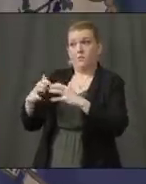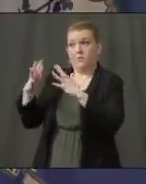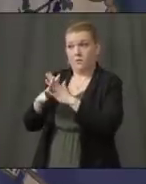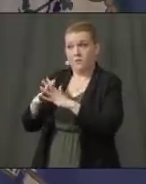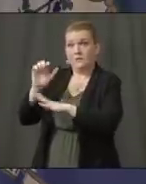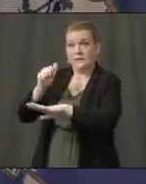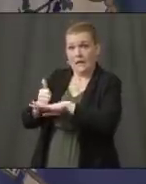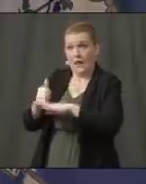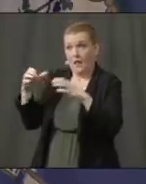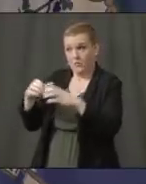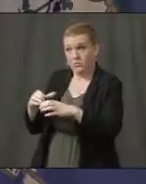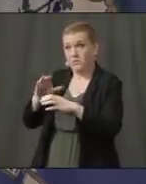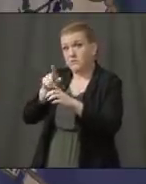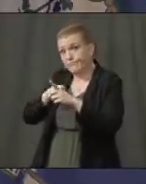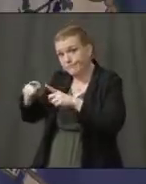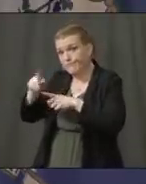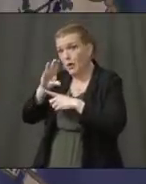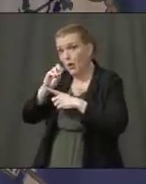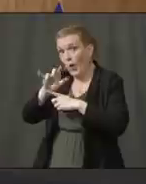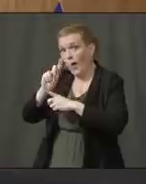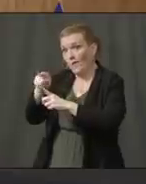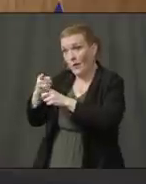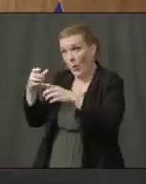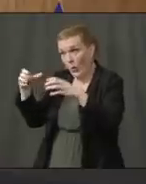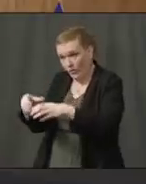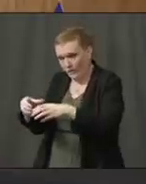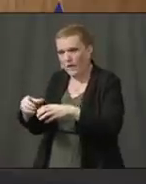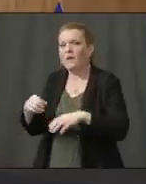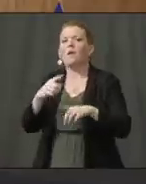quarantined. The day of New London.